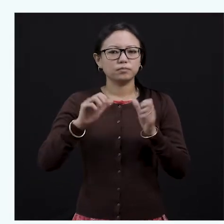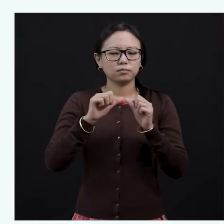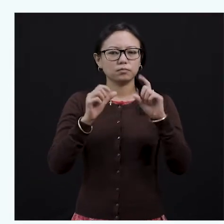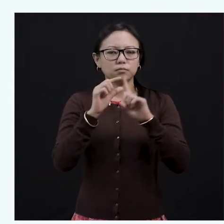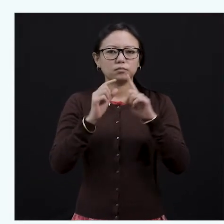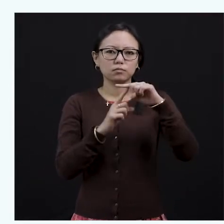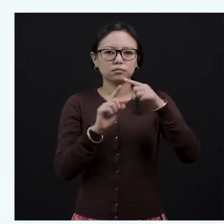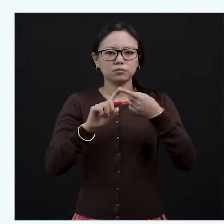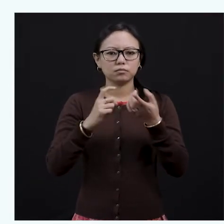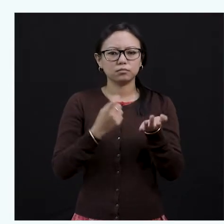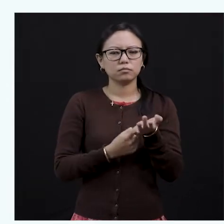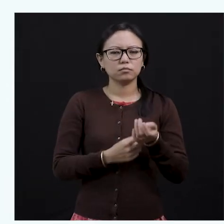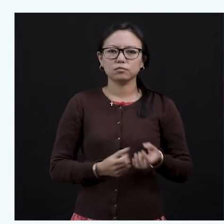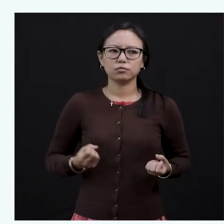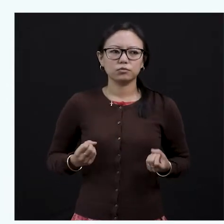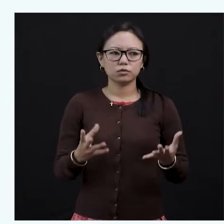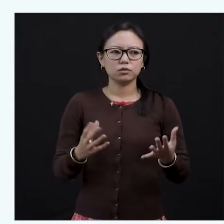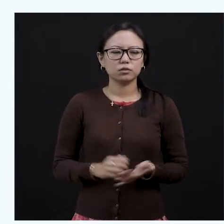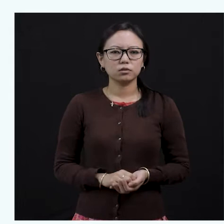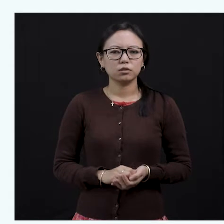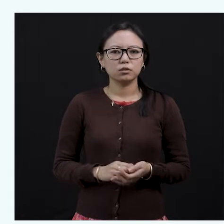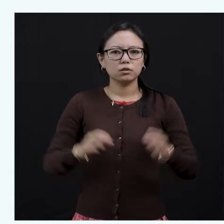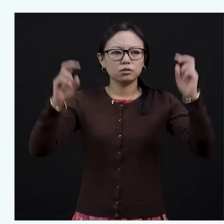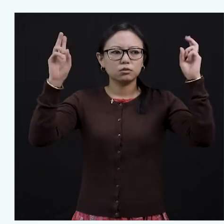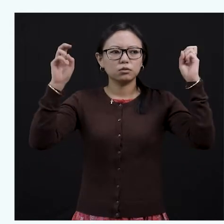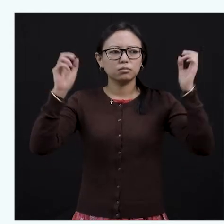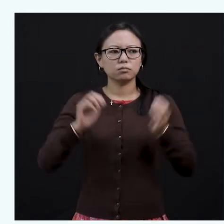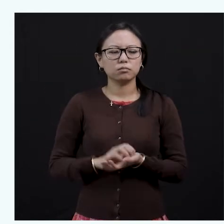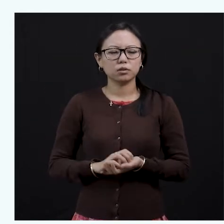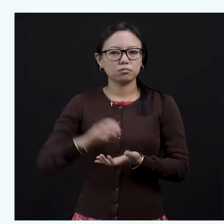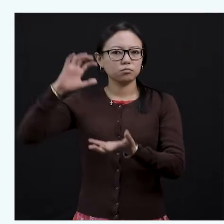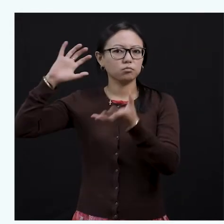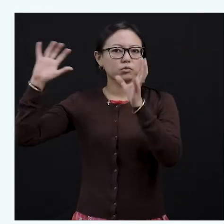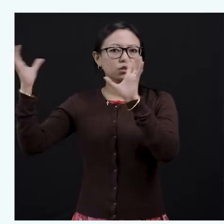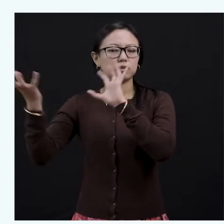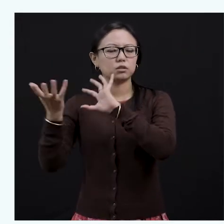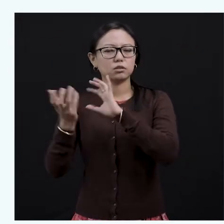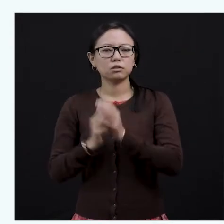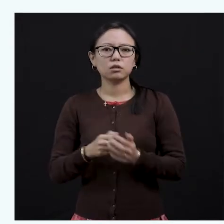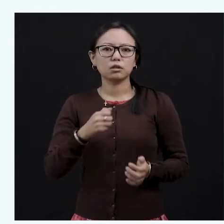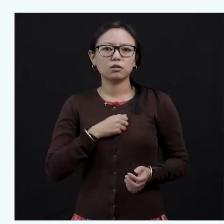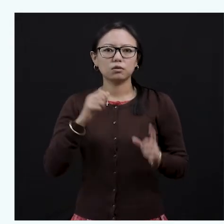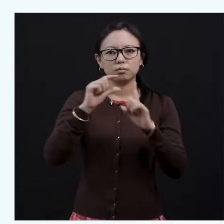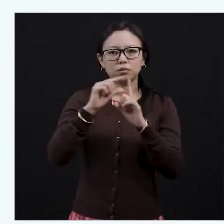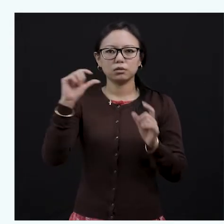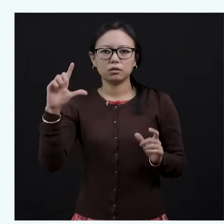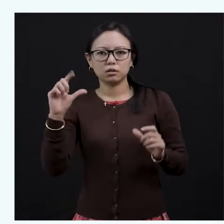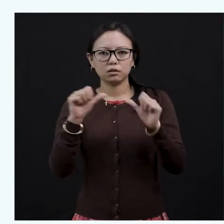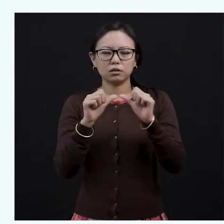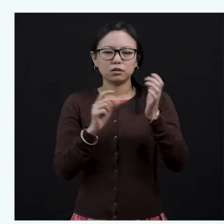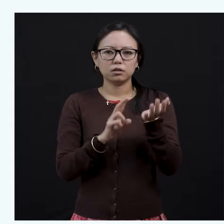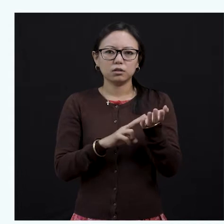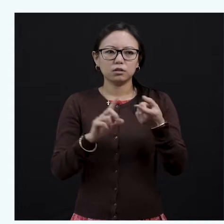1, the Earth, our planet. And this lesson is in the first page of your textbook.